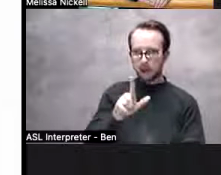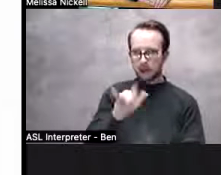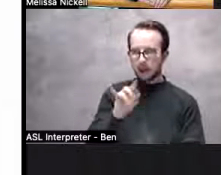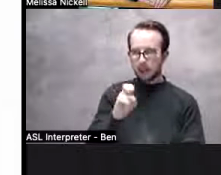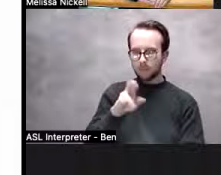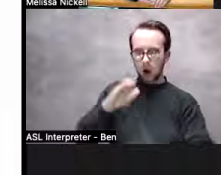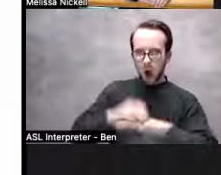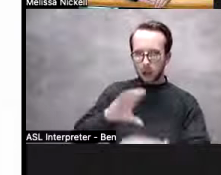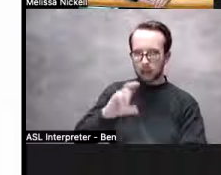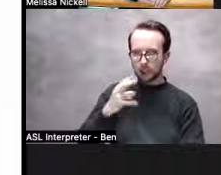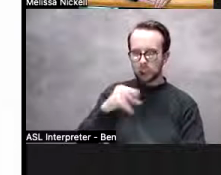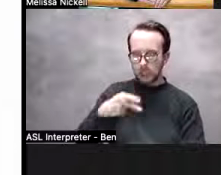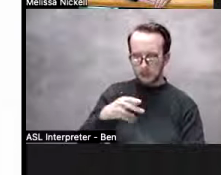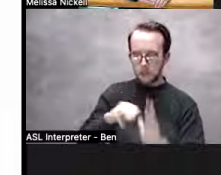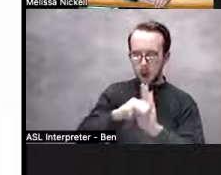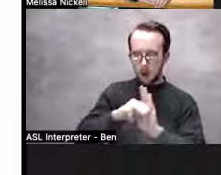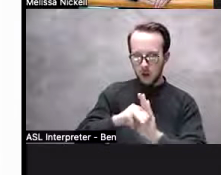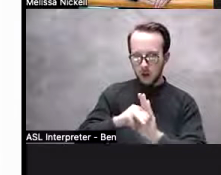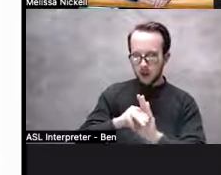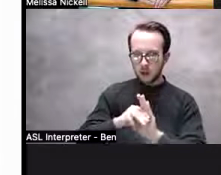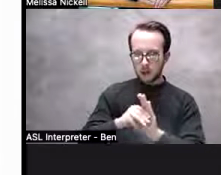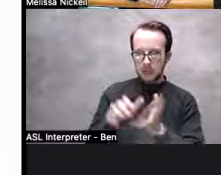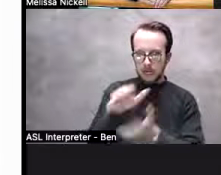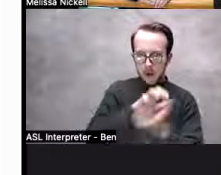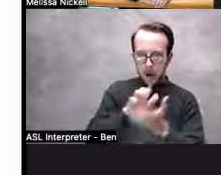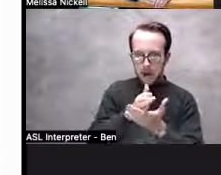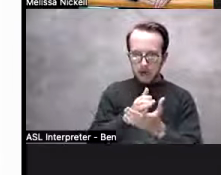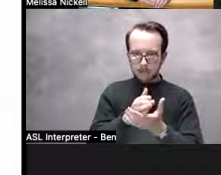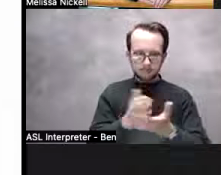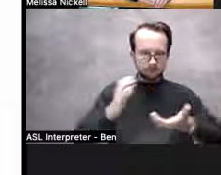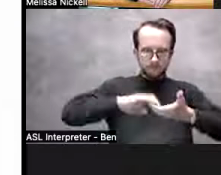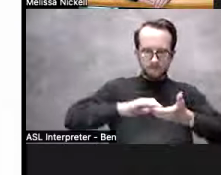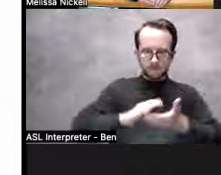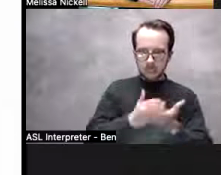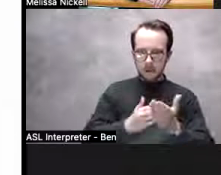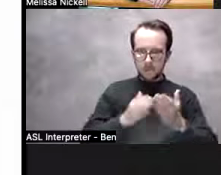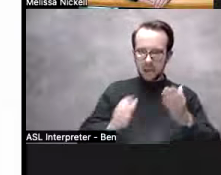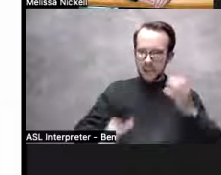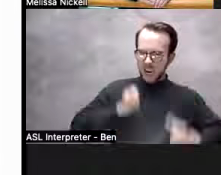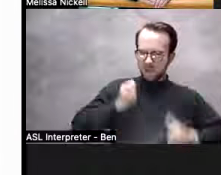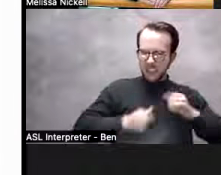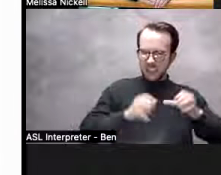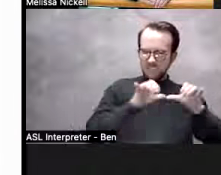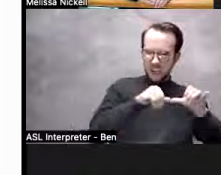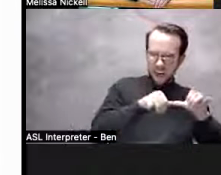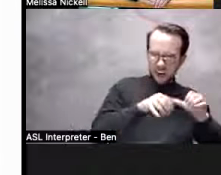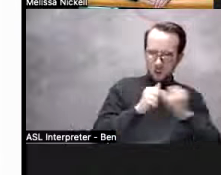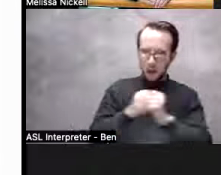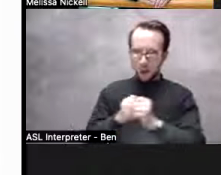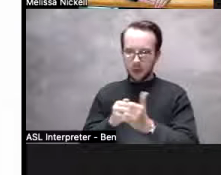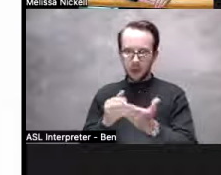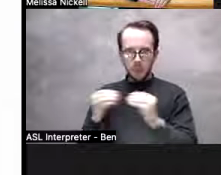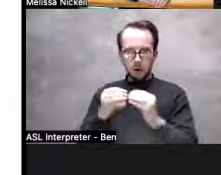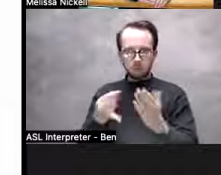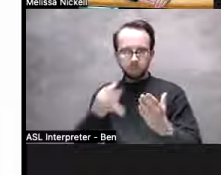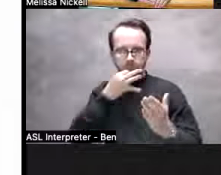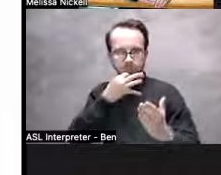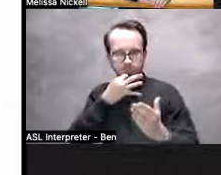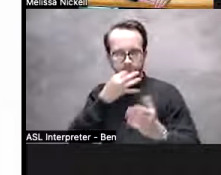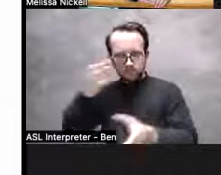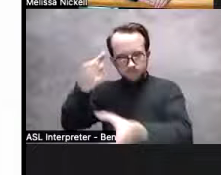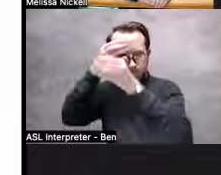So combining some real impressive engineering along with some expertise in the liver field